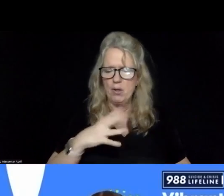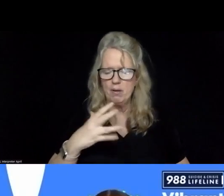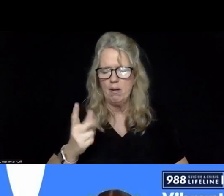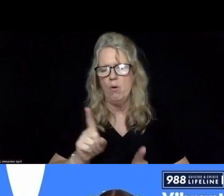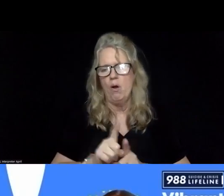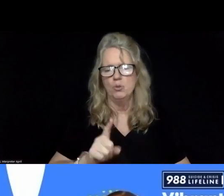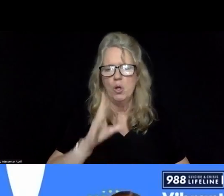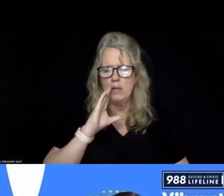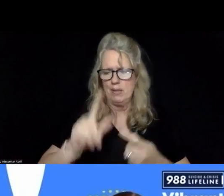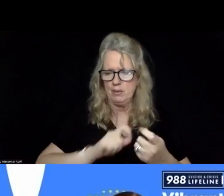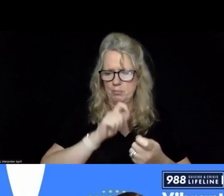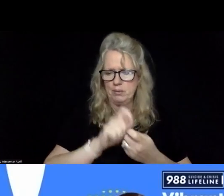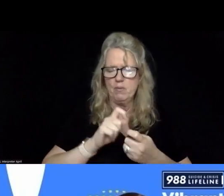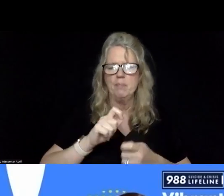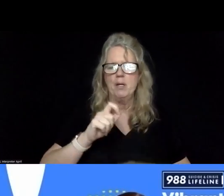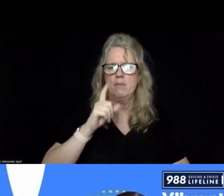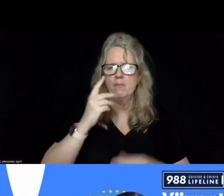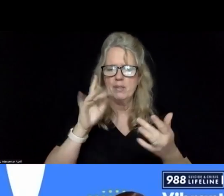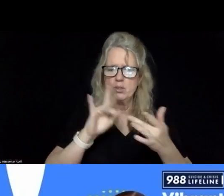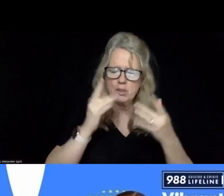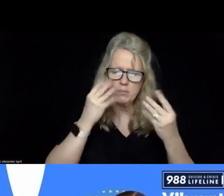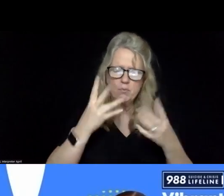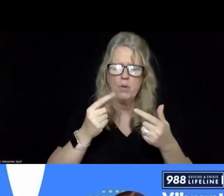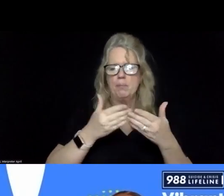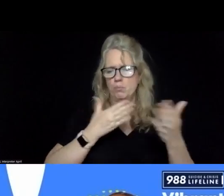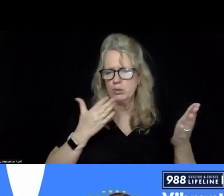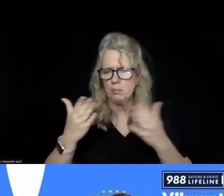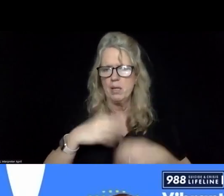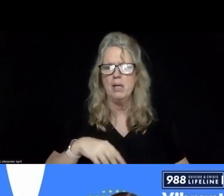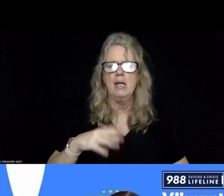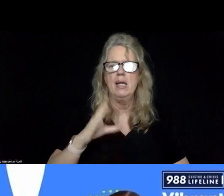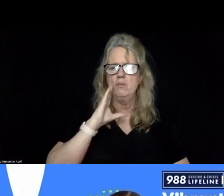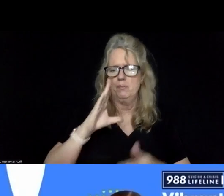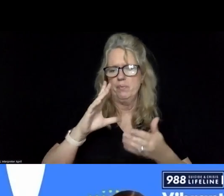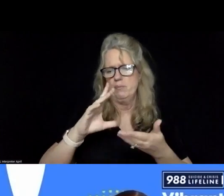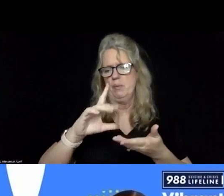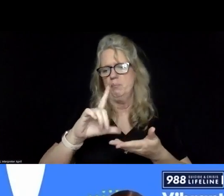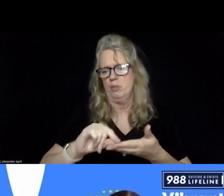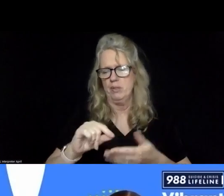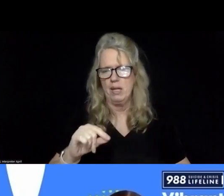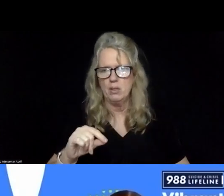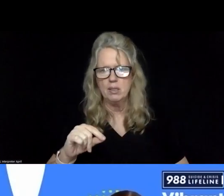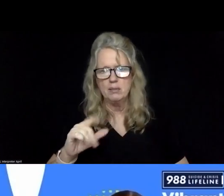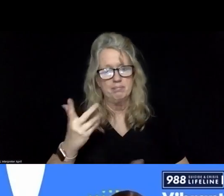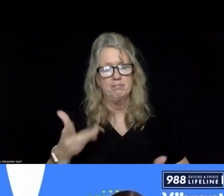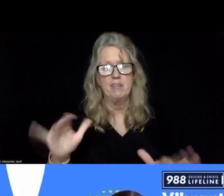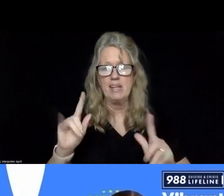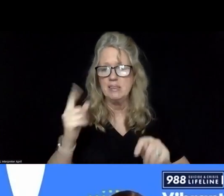also specifies contact information for these services that must be printed out on student IDs. And that's it for me.